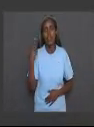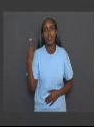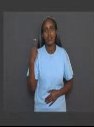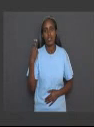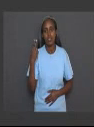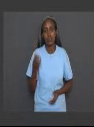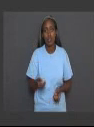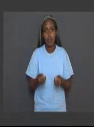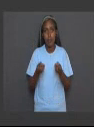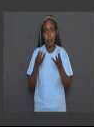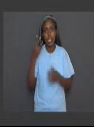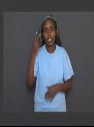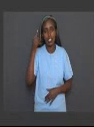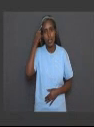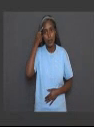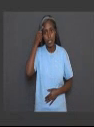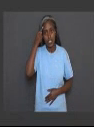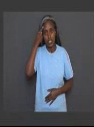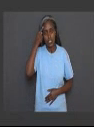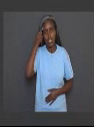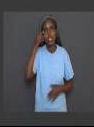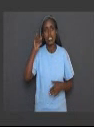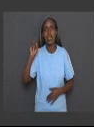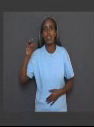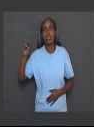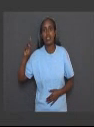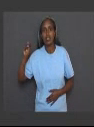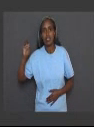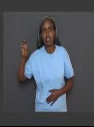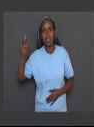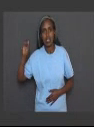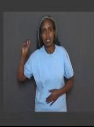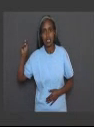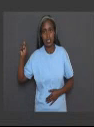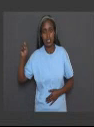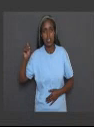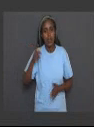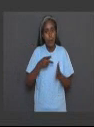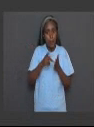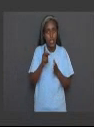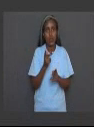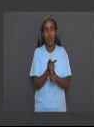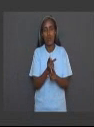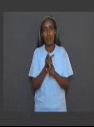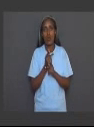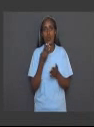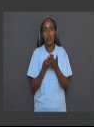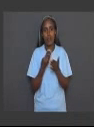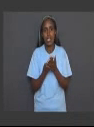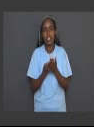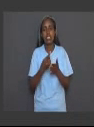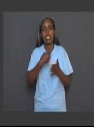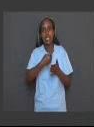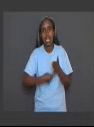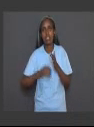have mentioned is that the interest that is paid on borrowed money is tax deductible.